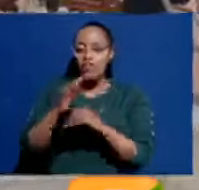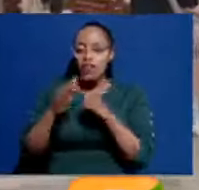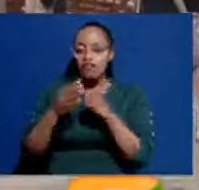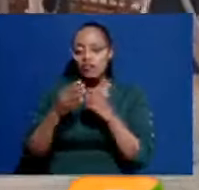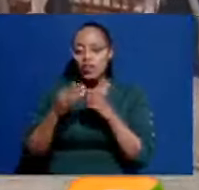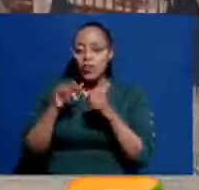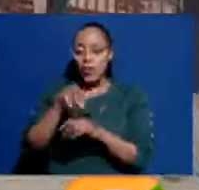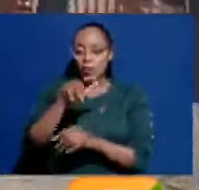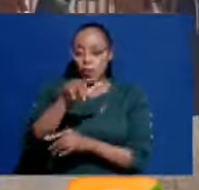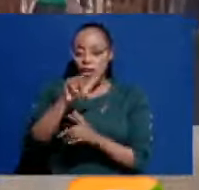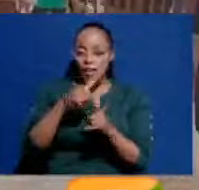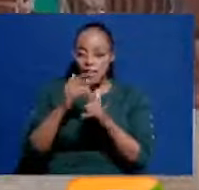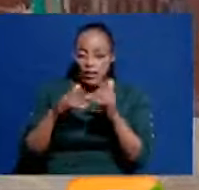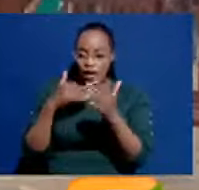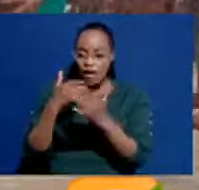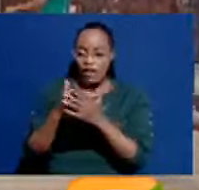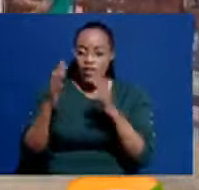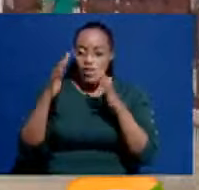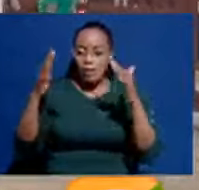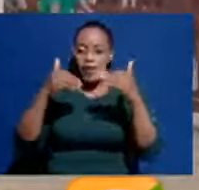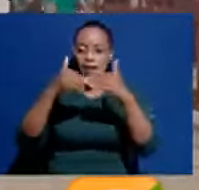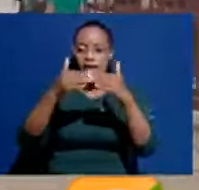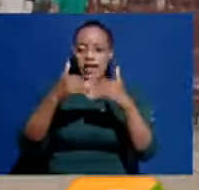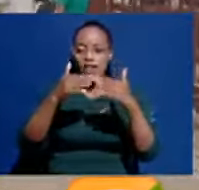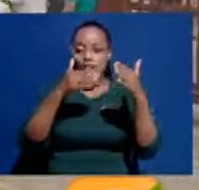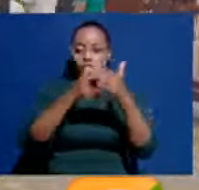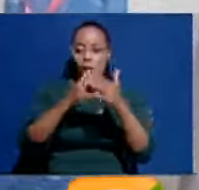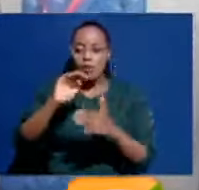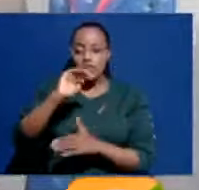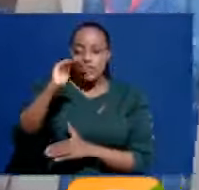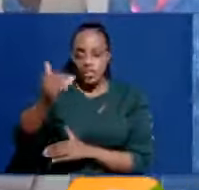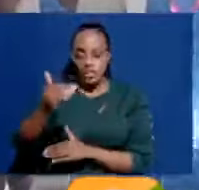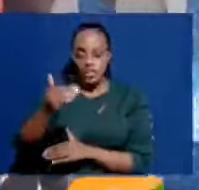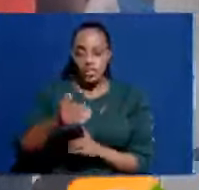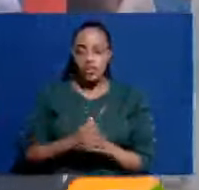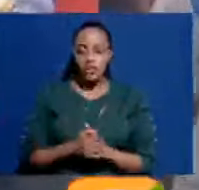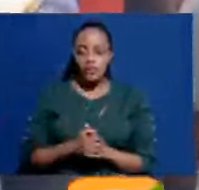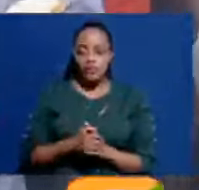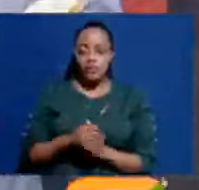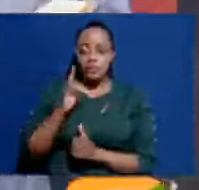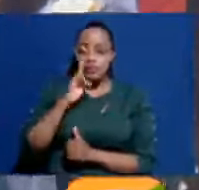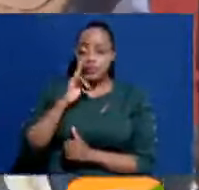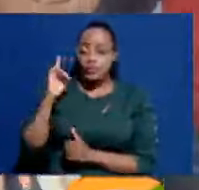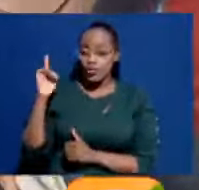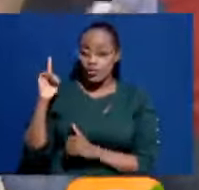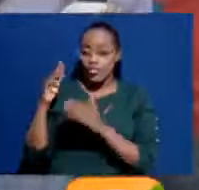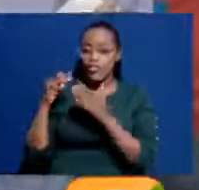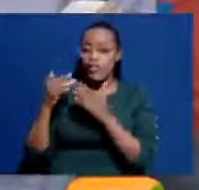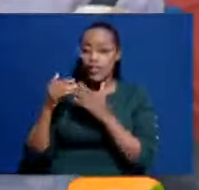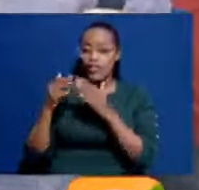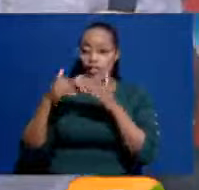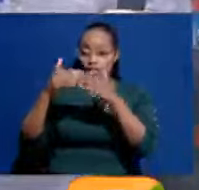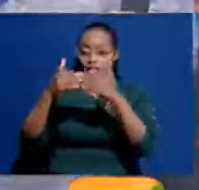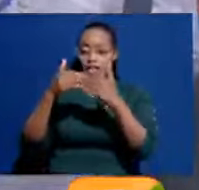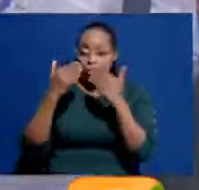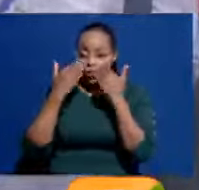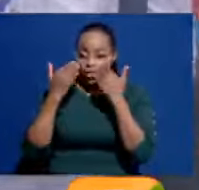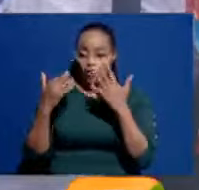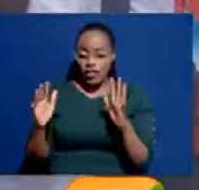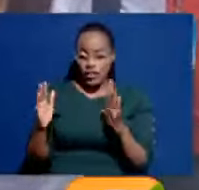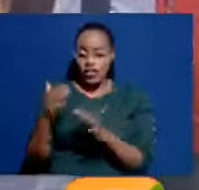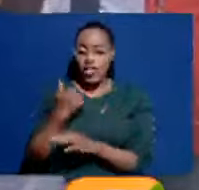we finally arrive at the main entrance of the Forbidden City. So this gate here, we can see